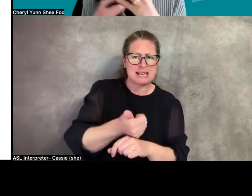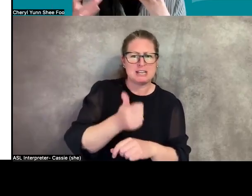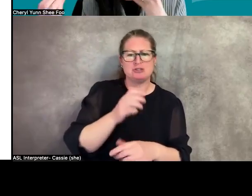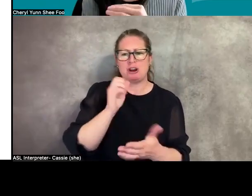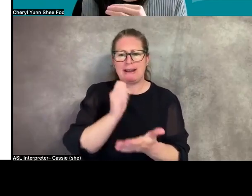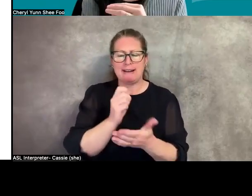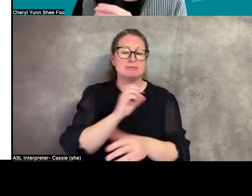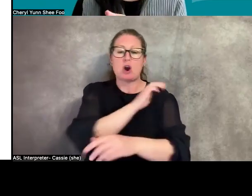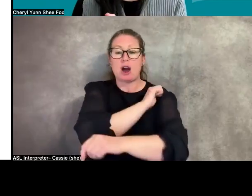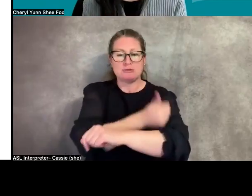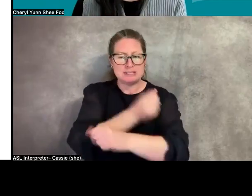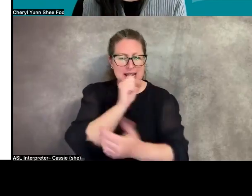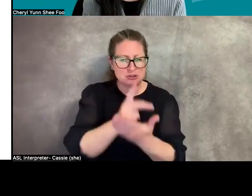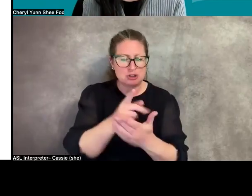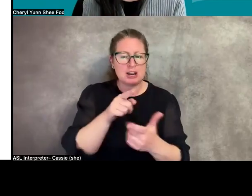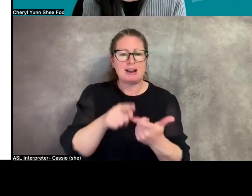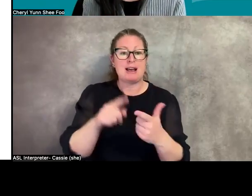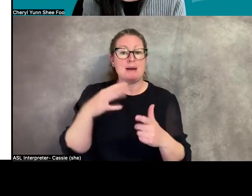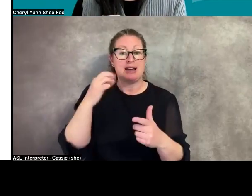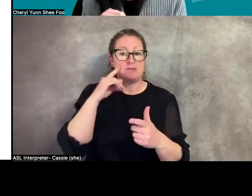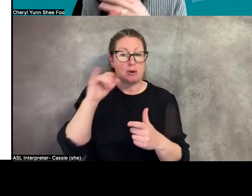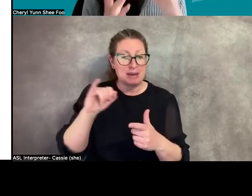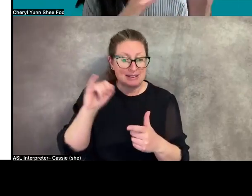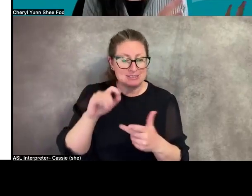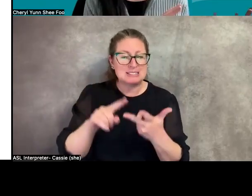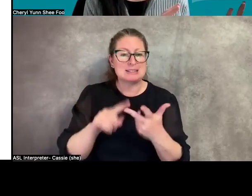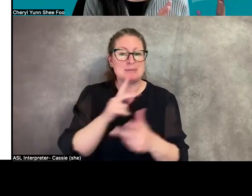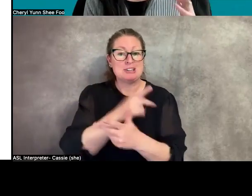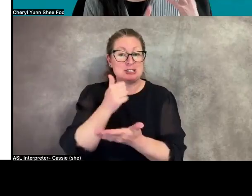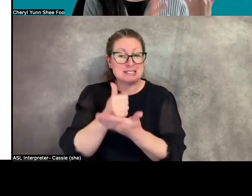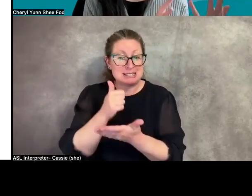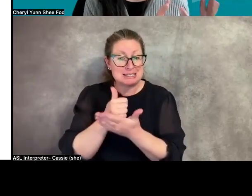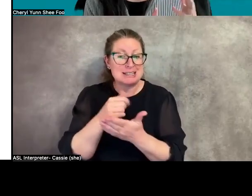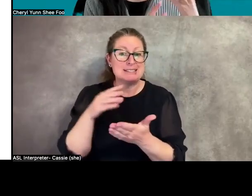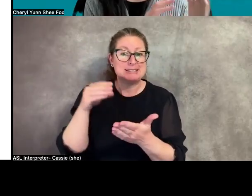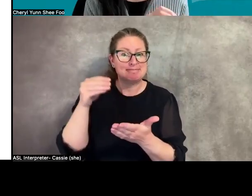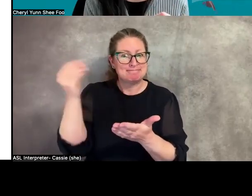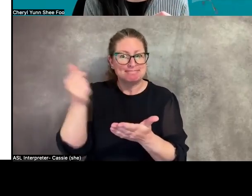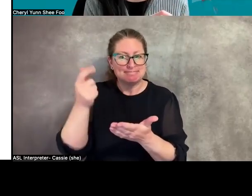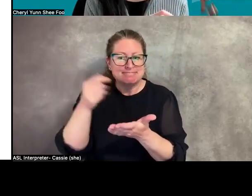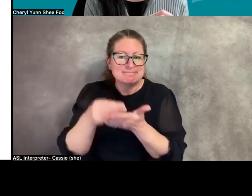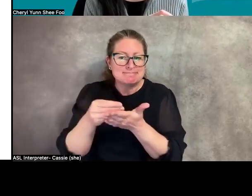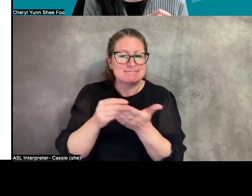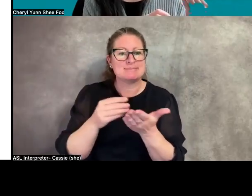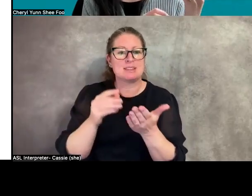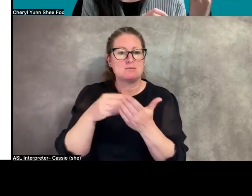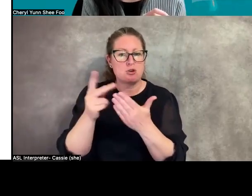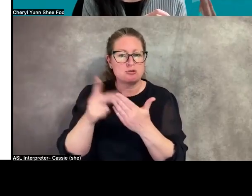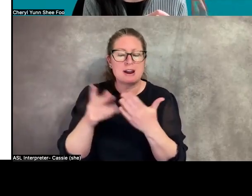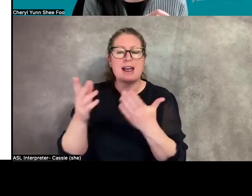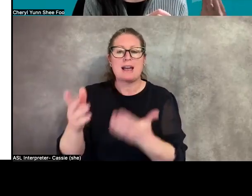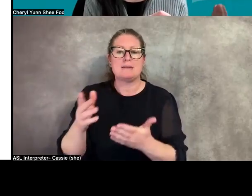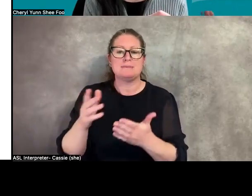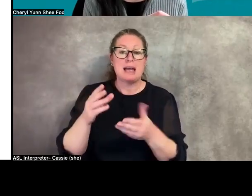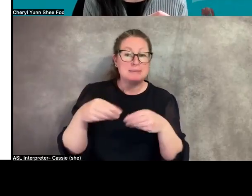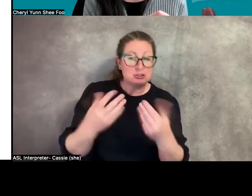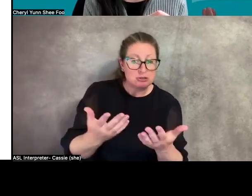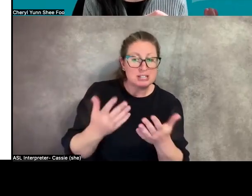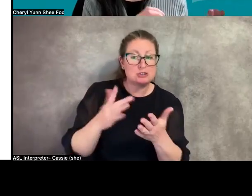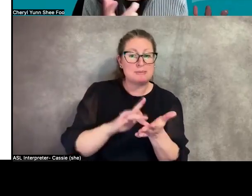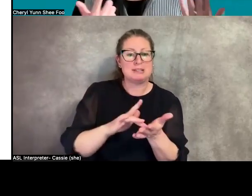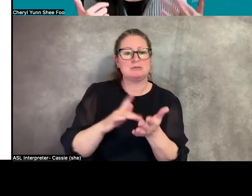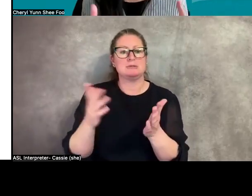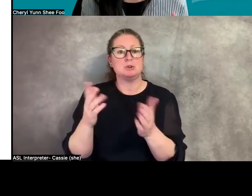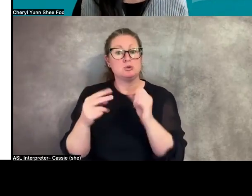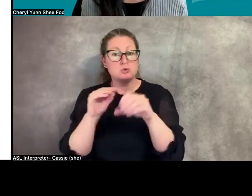benefits, applying for patient assistance programs. They also, support the medication administration piece, storage,